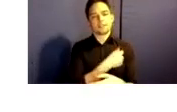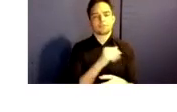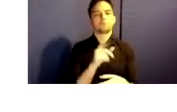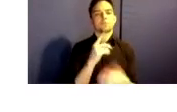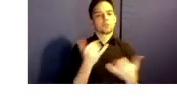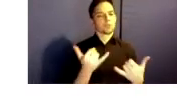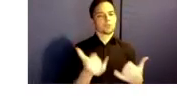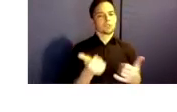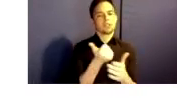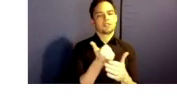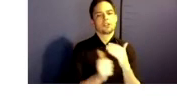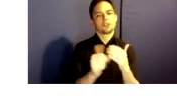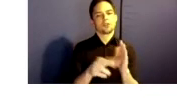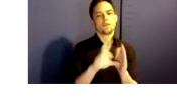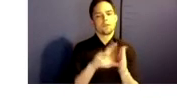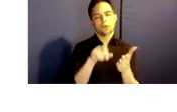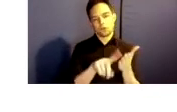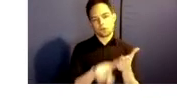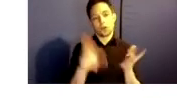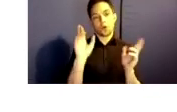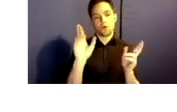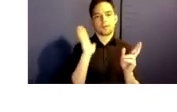under review, and they will hopefully